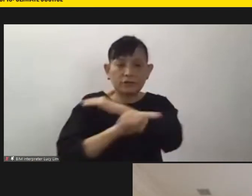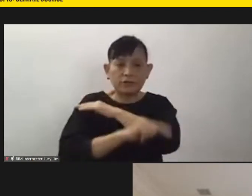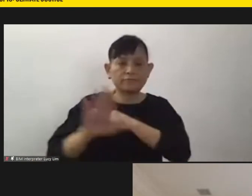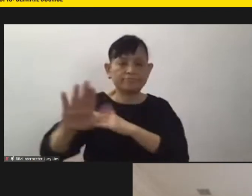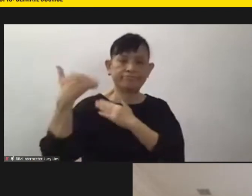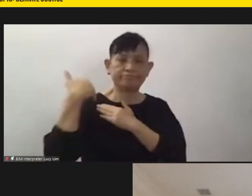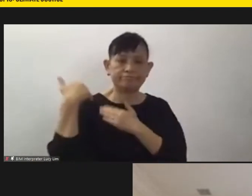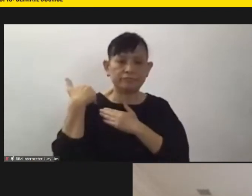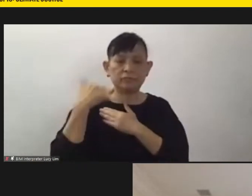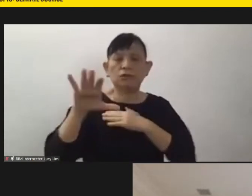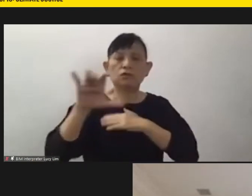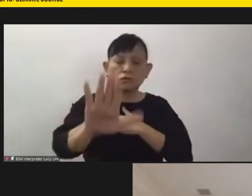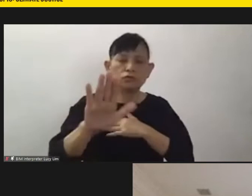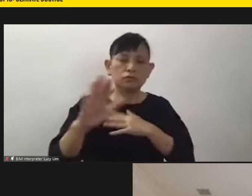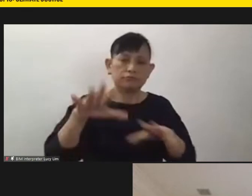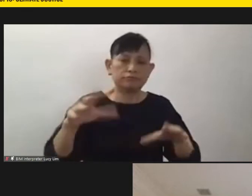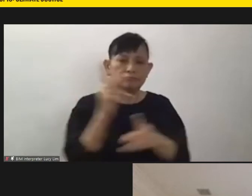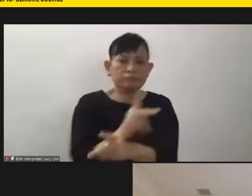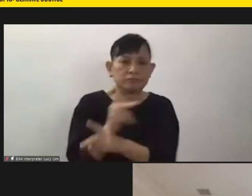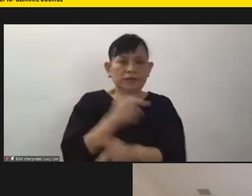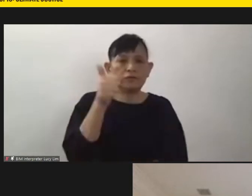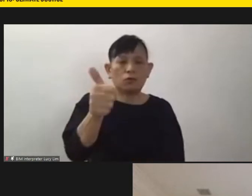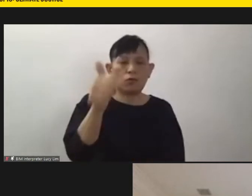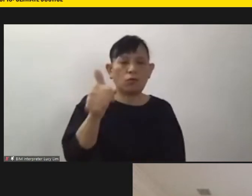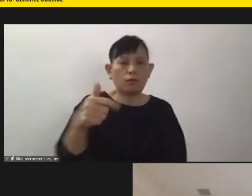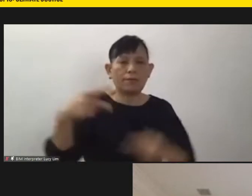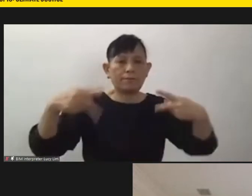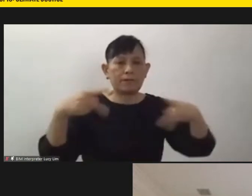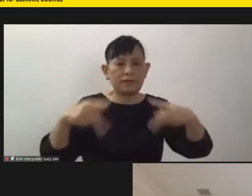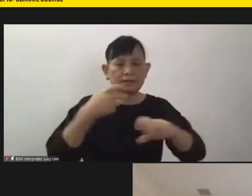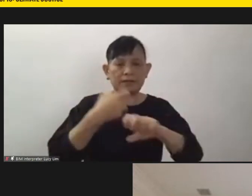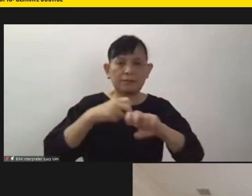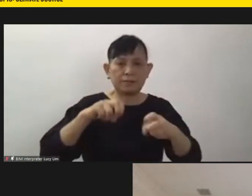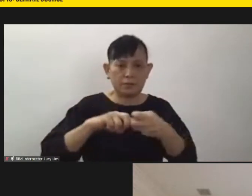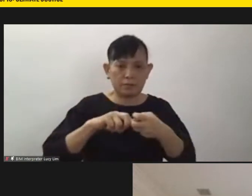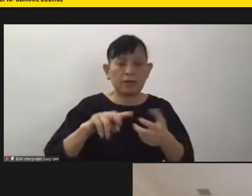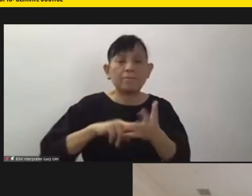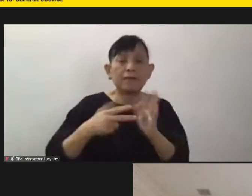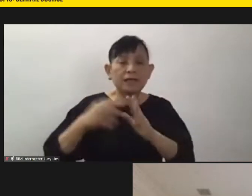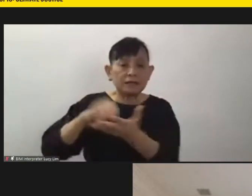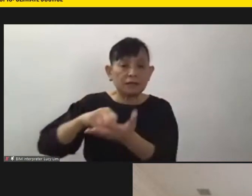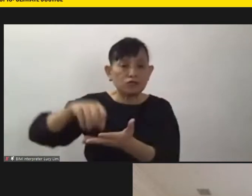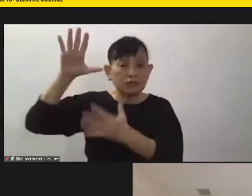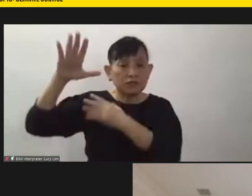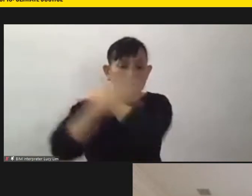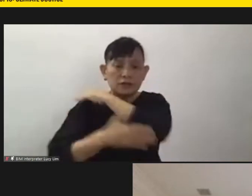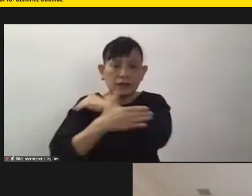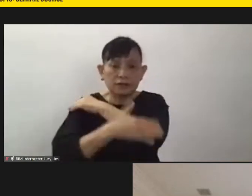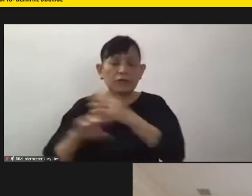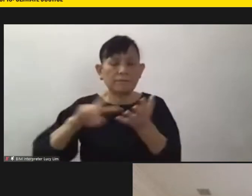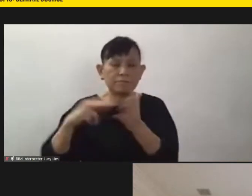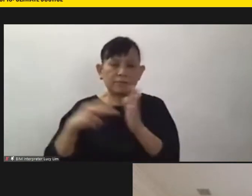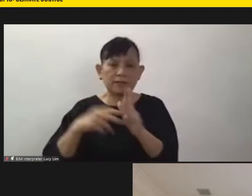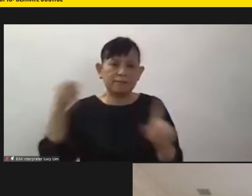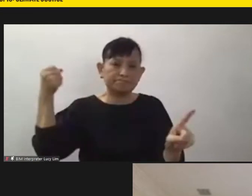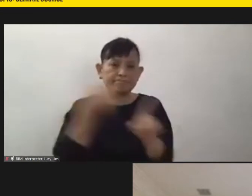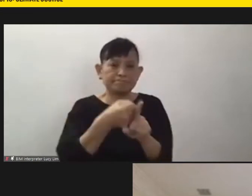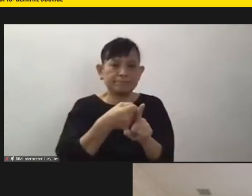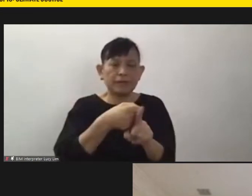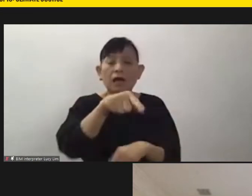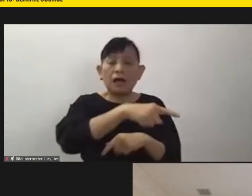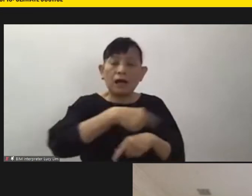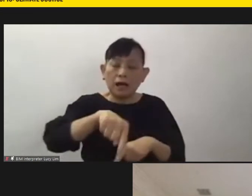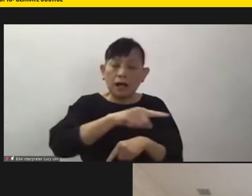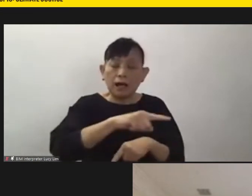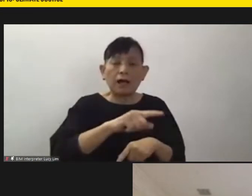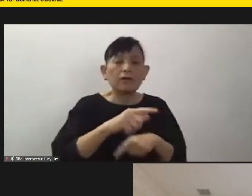high-income country or rich country, they're actually exploiting the environments. They are actually taking advantage on